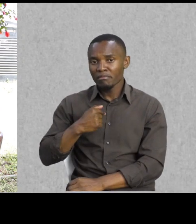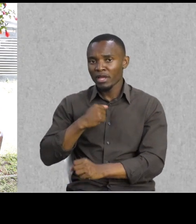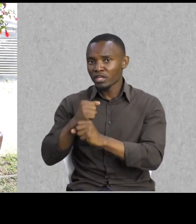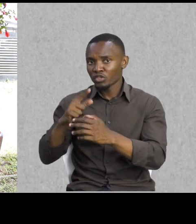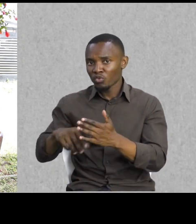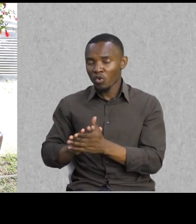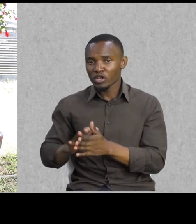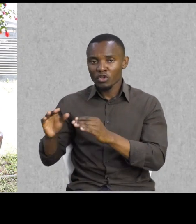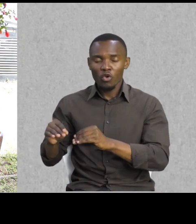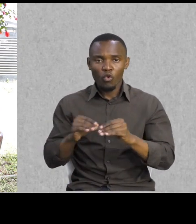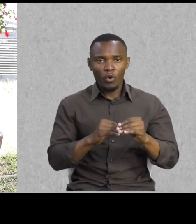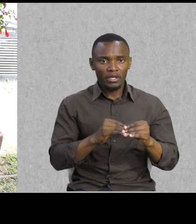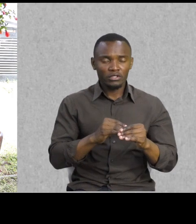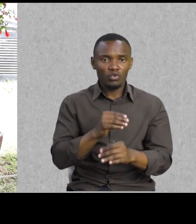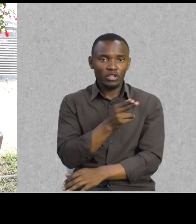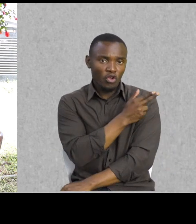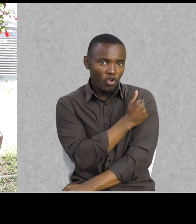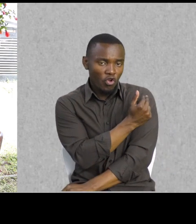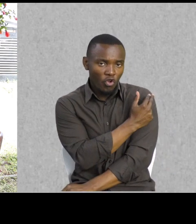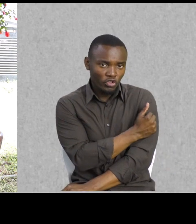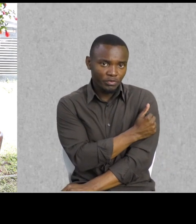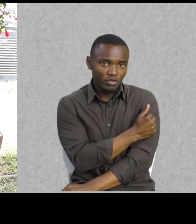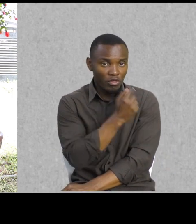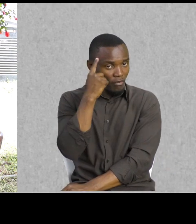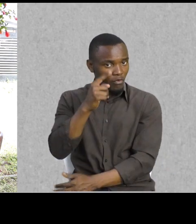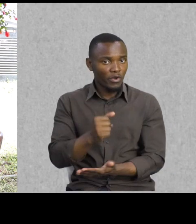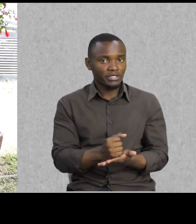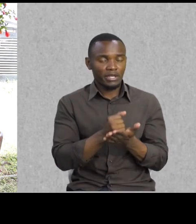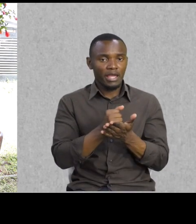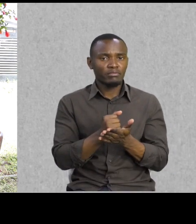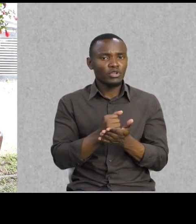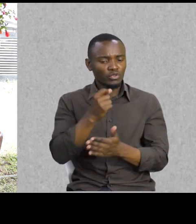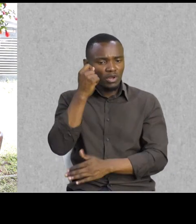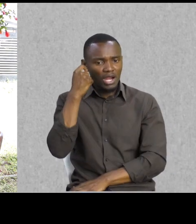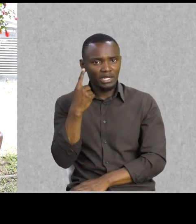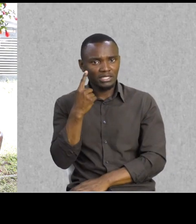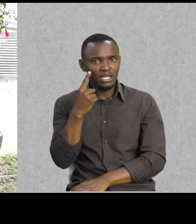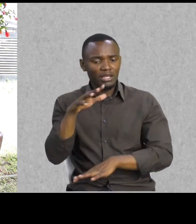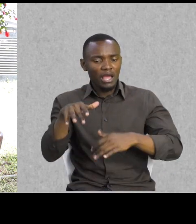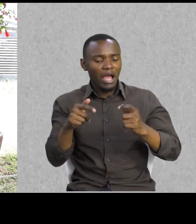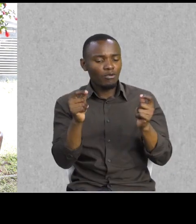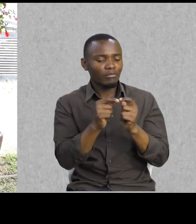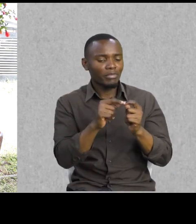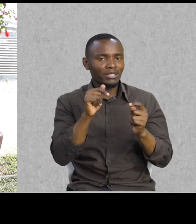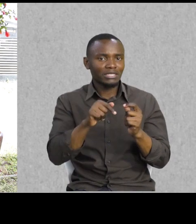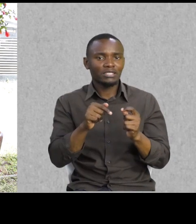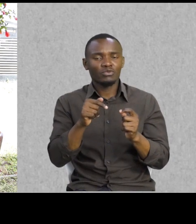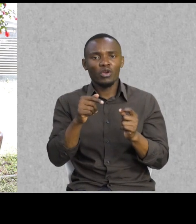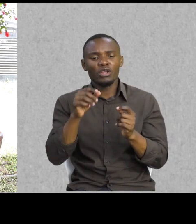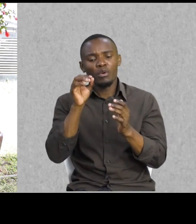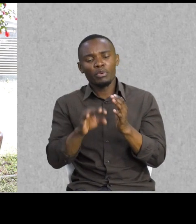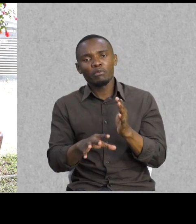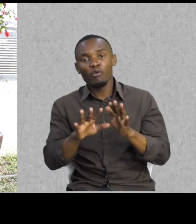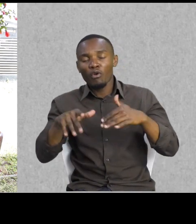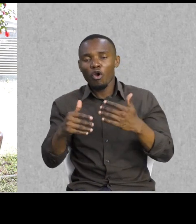go and get assistance and go to the hospital, at least to find out how will the pain get out, or how